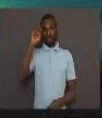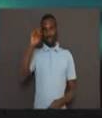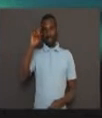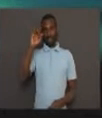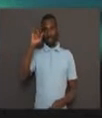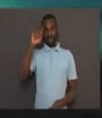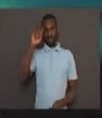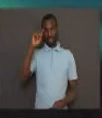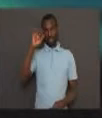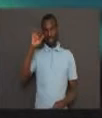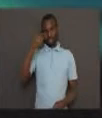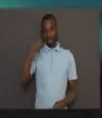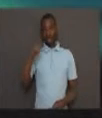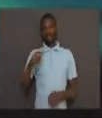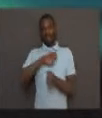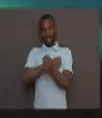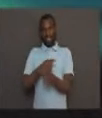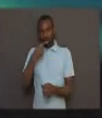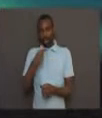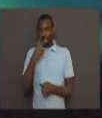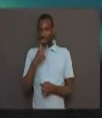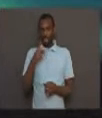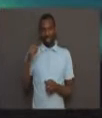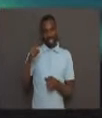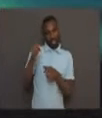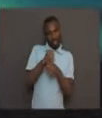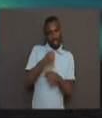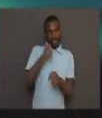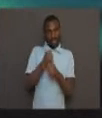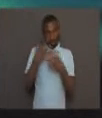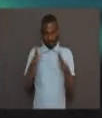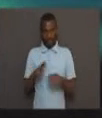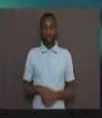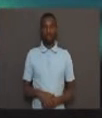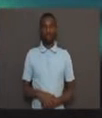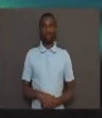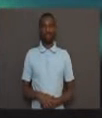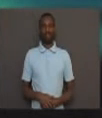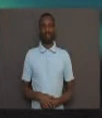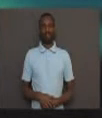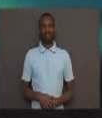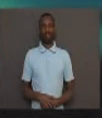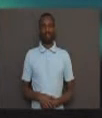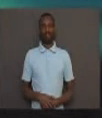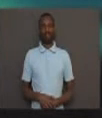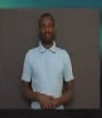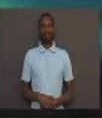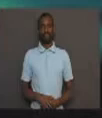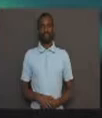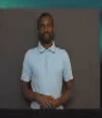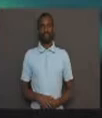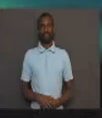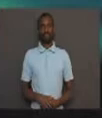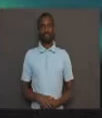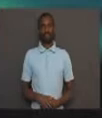you performed an exercise using the isotope stability graph in